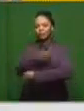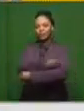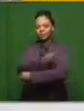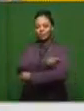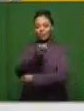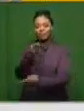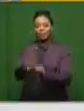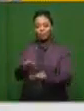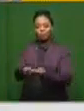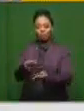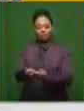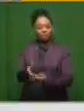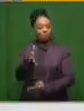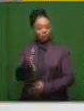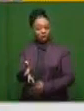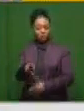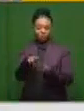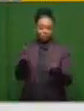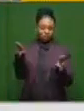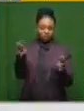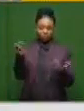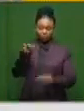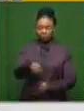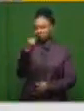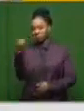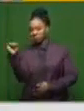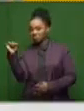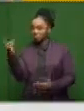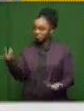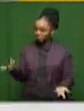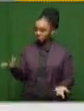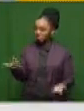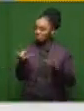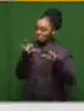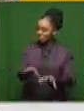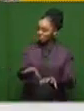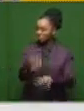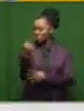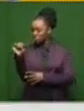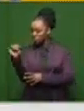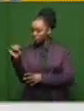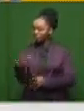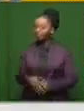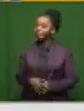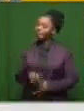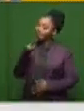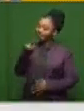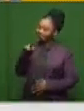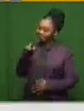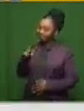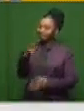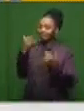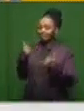available, whether they want to or not. Will they be forced to or not? Let's talk to that and let's perhaps linger on the